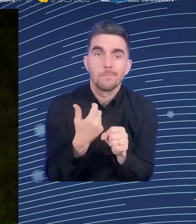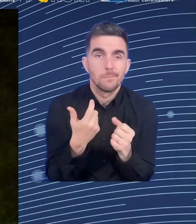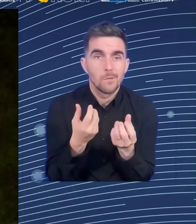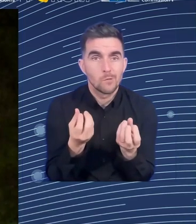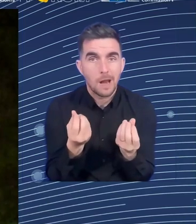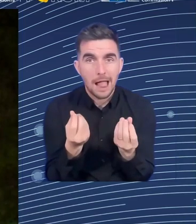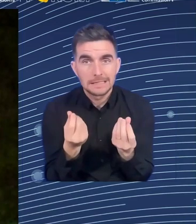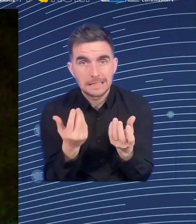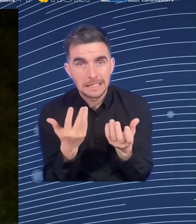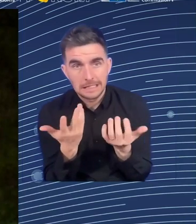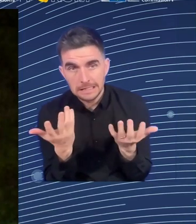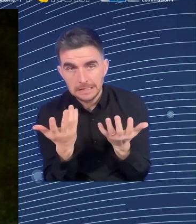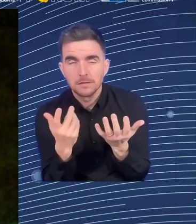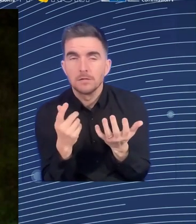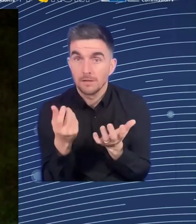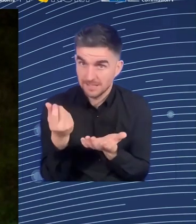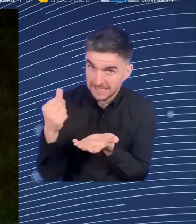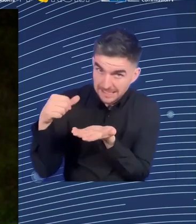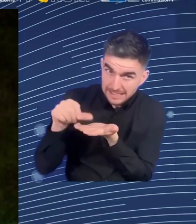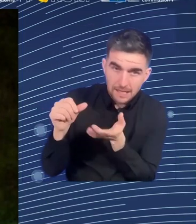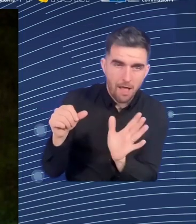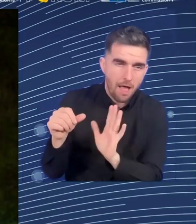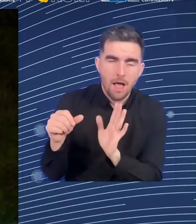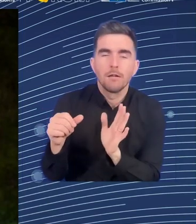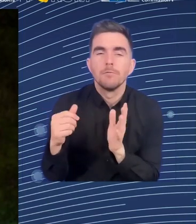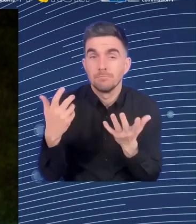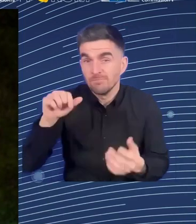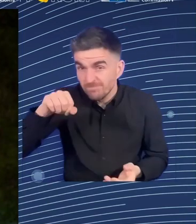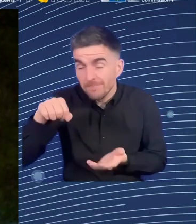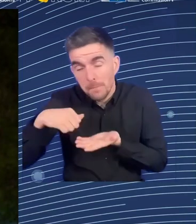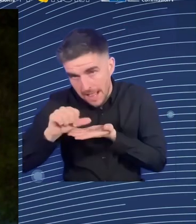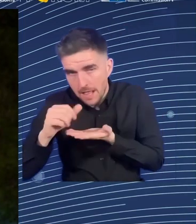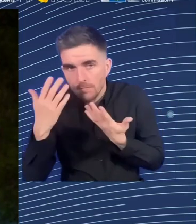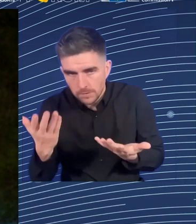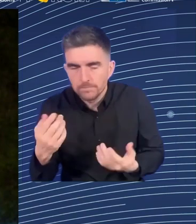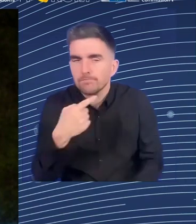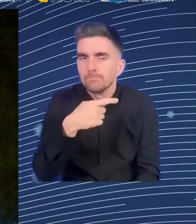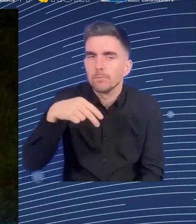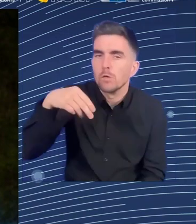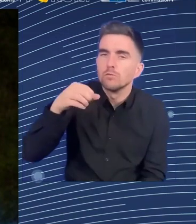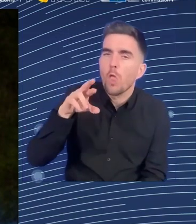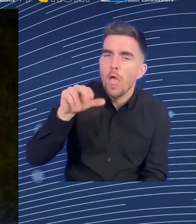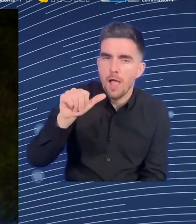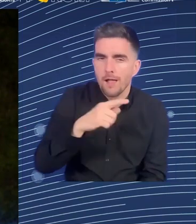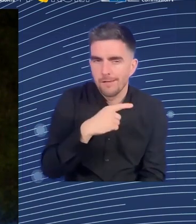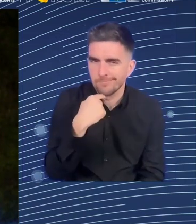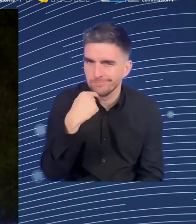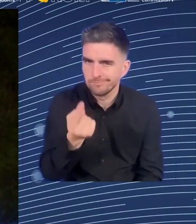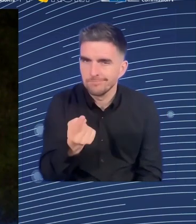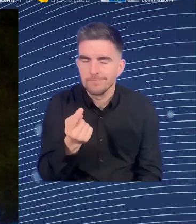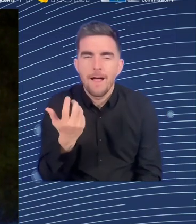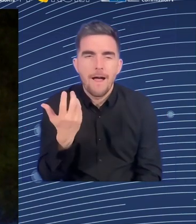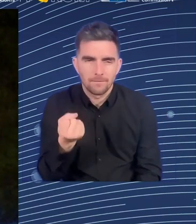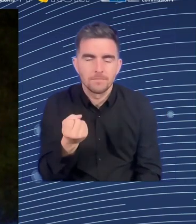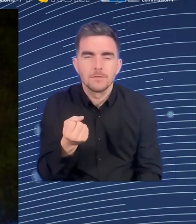already pointed out, for many of these shortest occupations, we see that pay is not adequate, and that